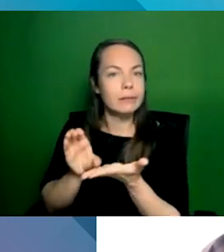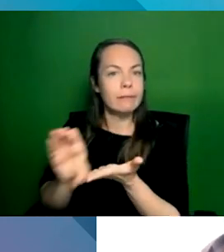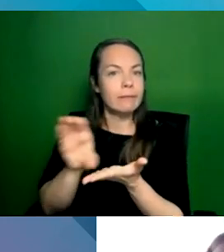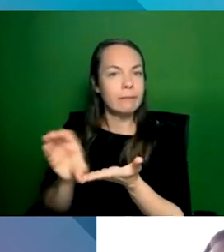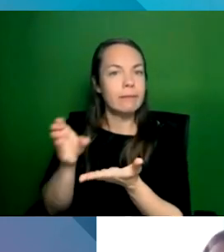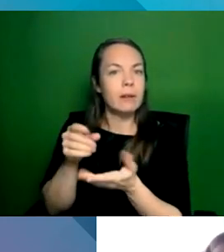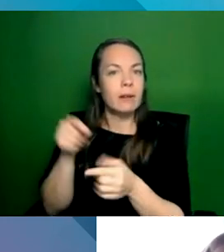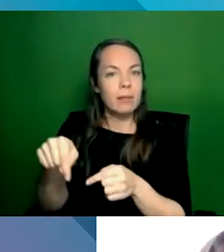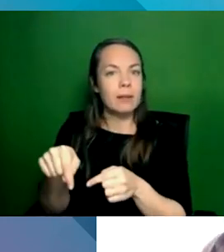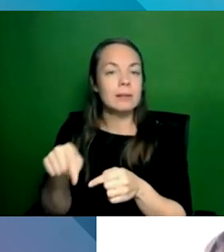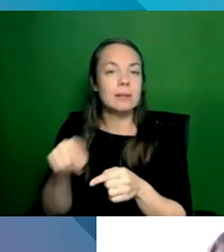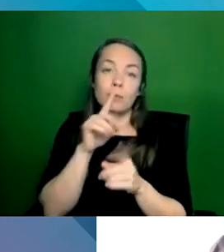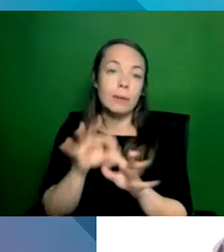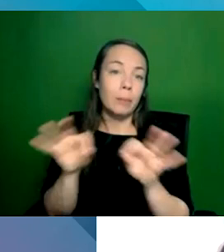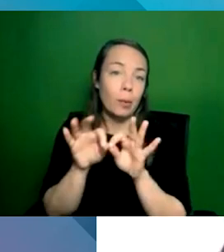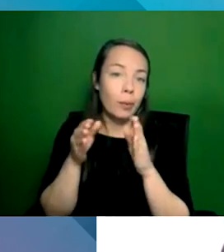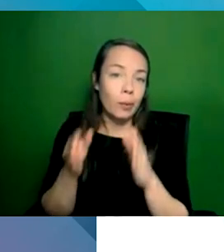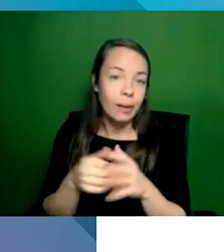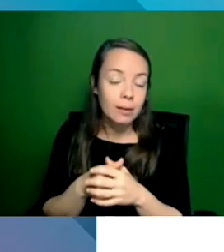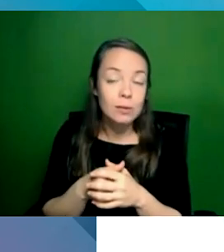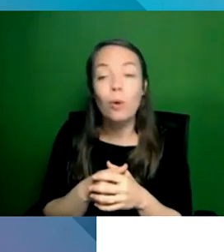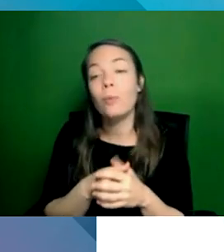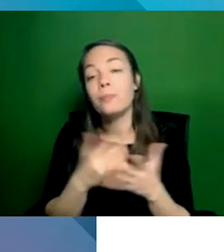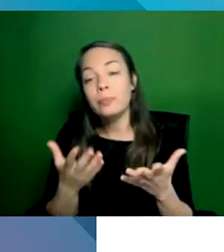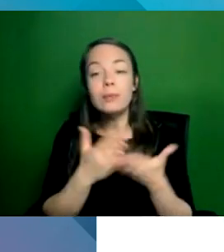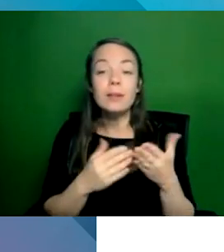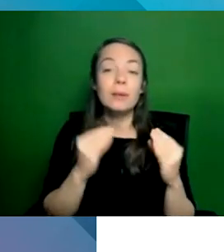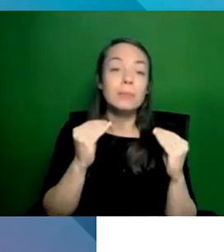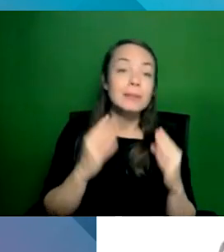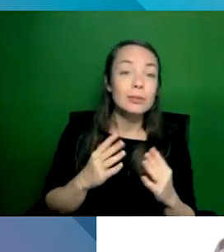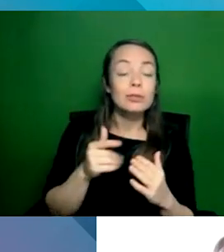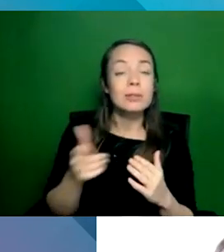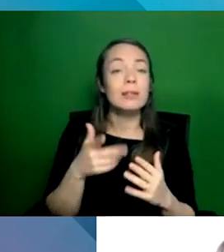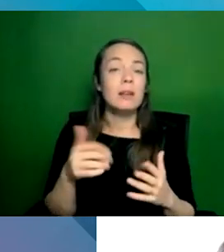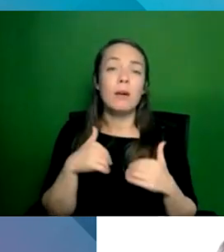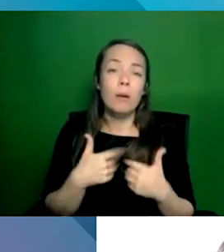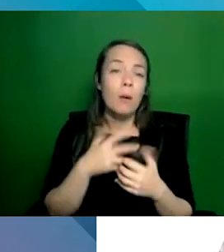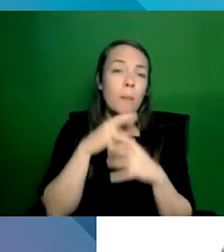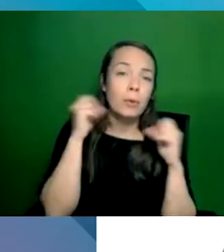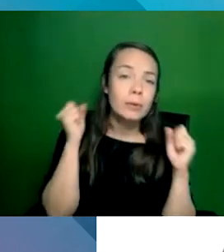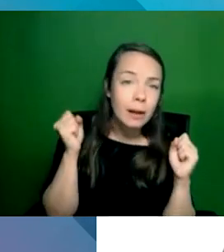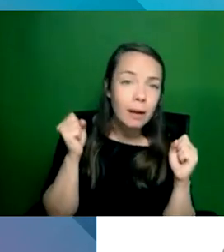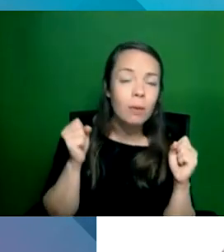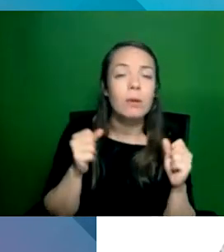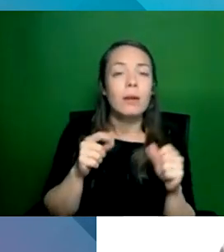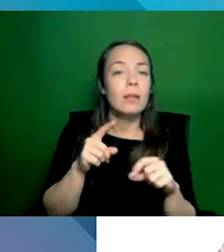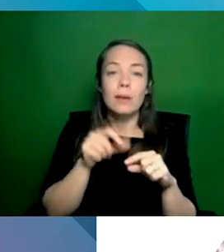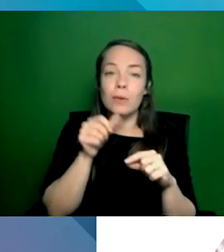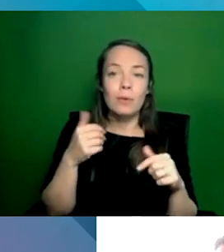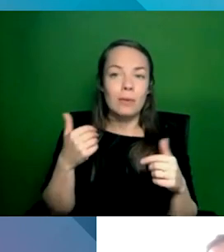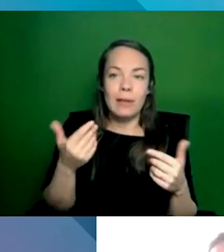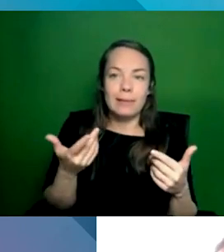you're also getting facilitators, educators, and things that are at their limit and burnt out, which comes across to the young people. So this is